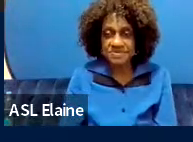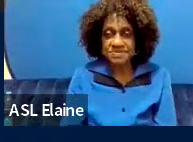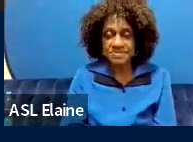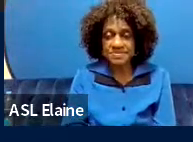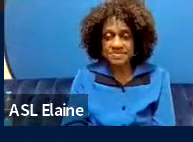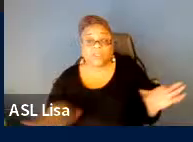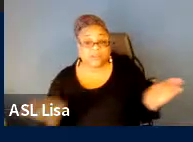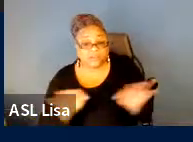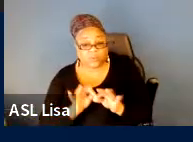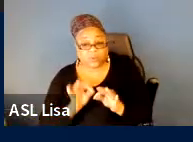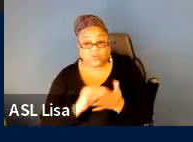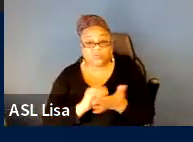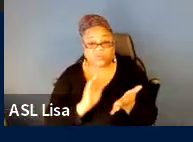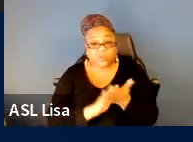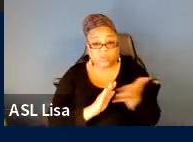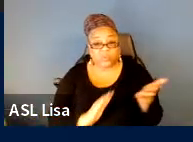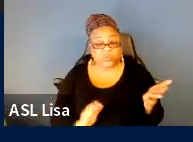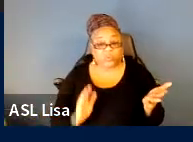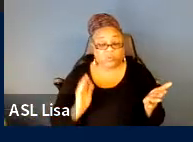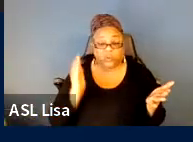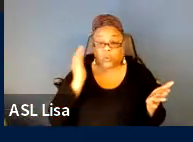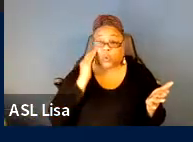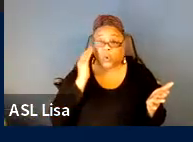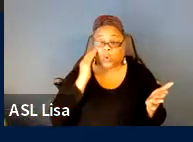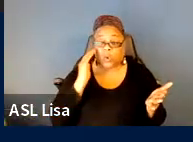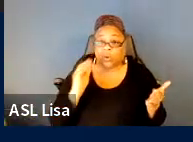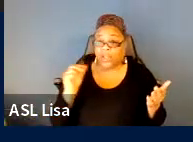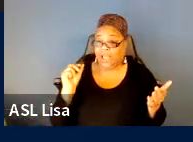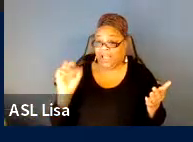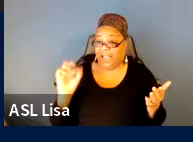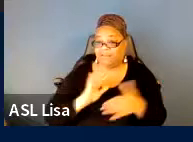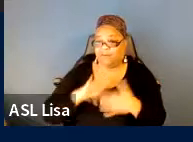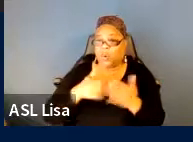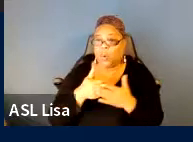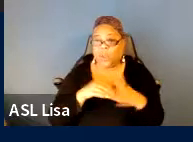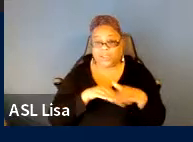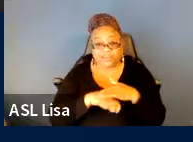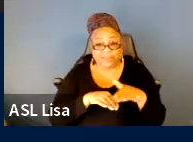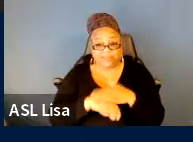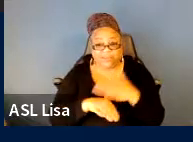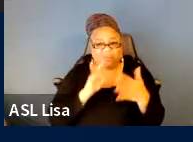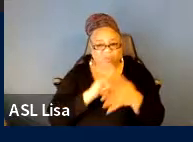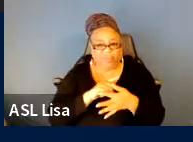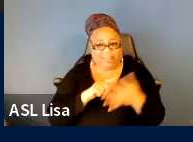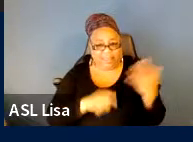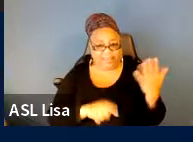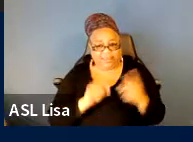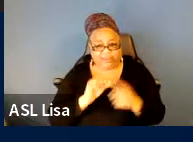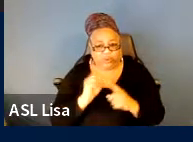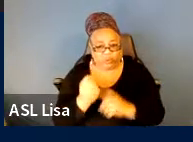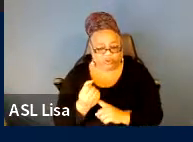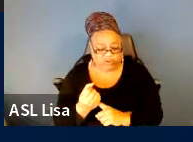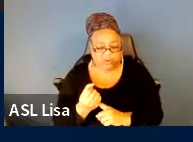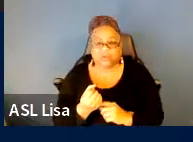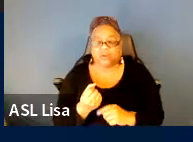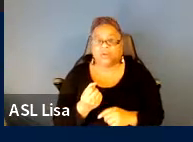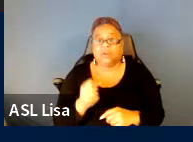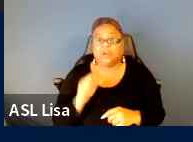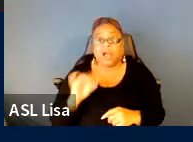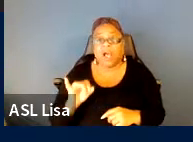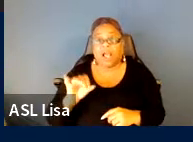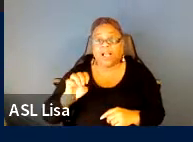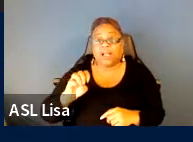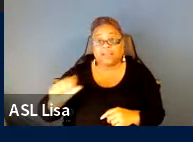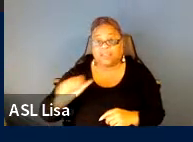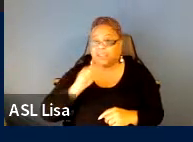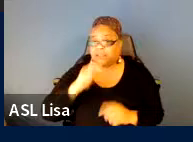to note that if all are accessible in these cases, in each of these cases, the ISA is